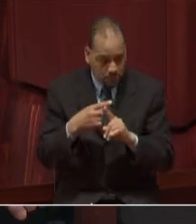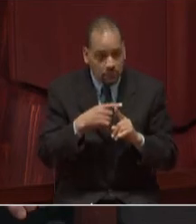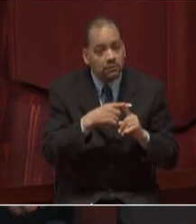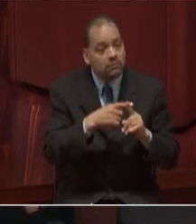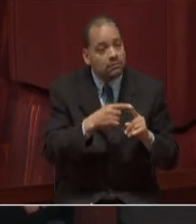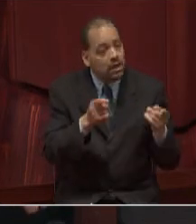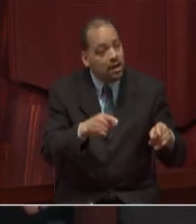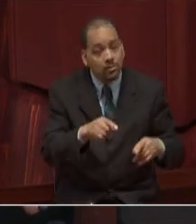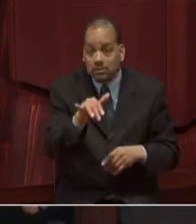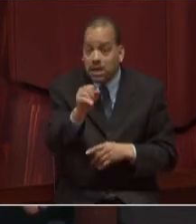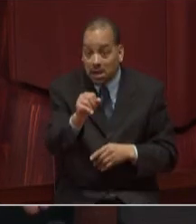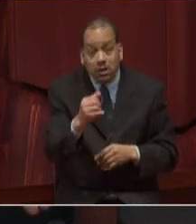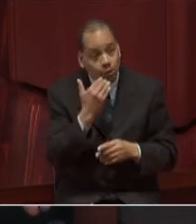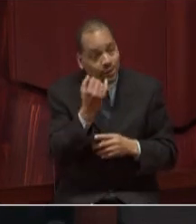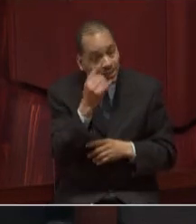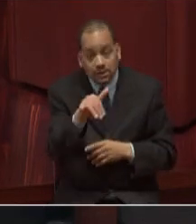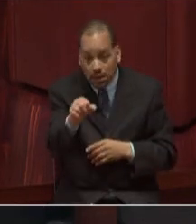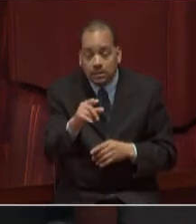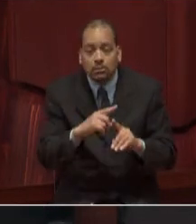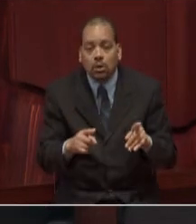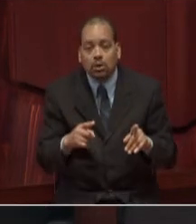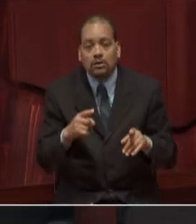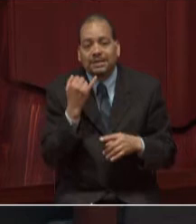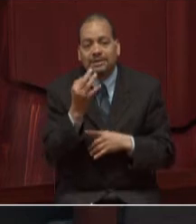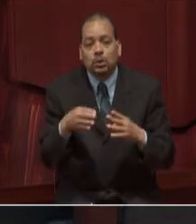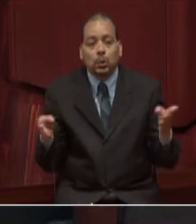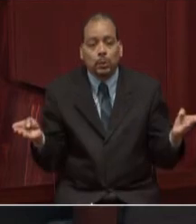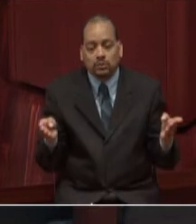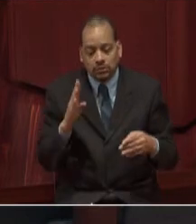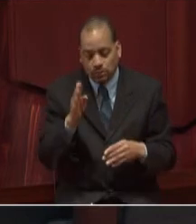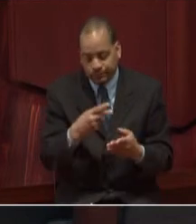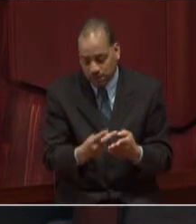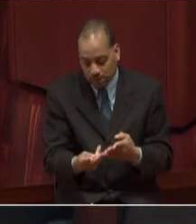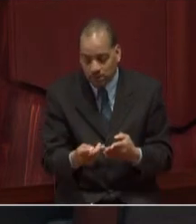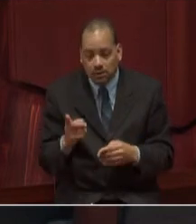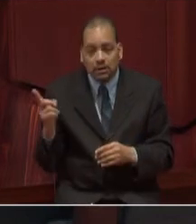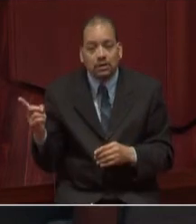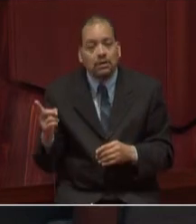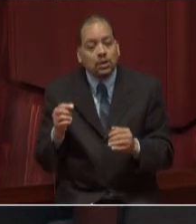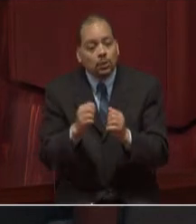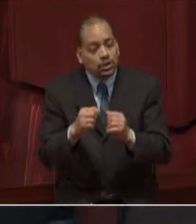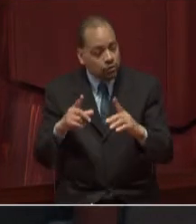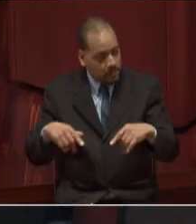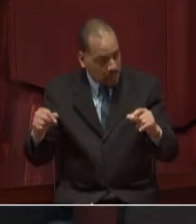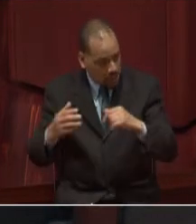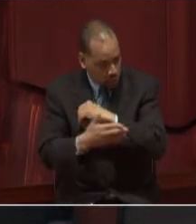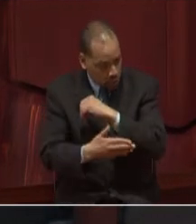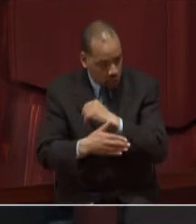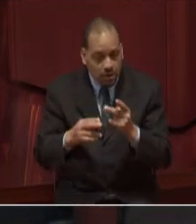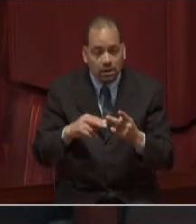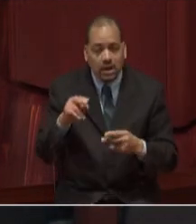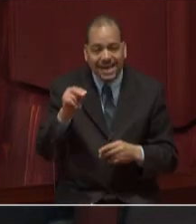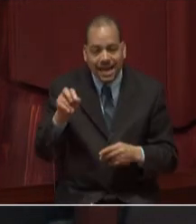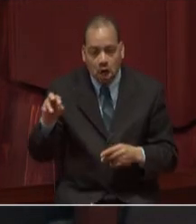idea, but it would never have happened without it. We did pay a price with Japan and some of our NATO allies, right, but it was temporary, and you couldn't have consulted